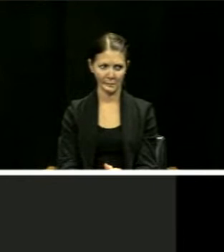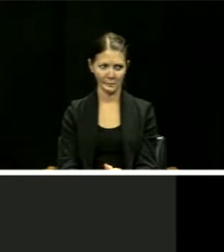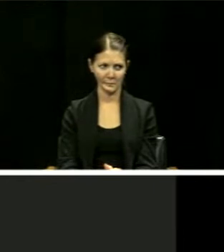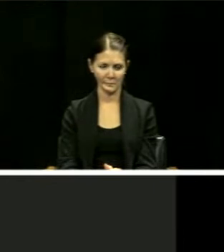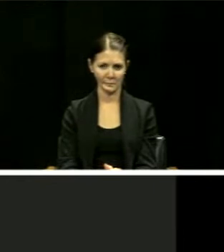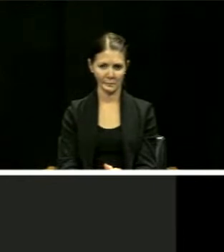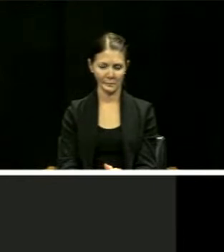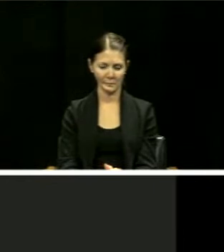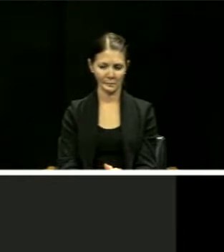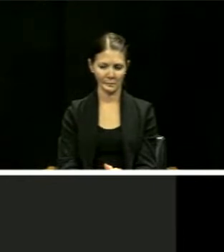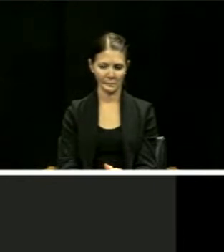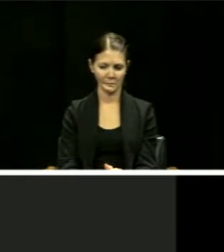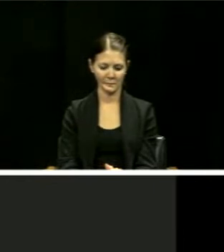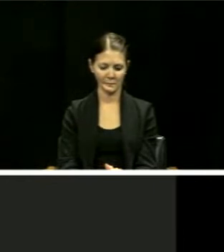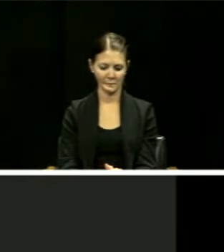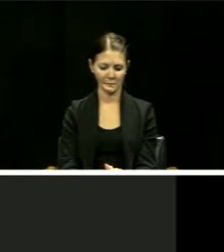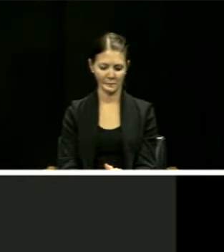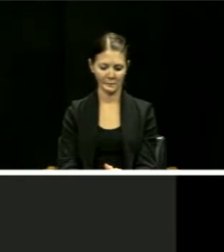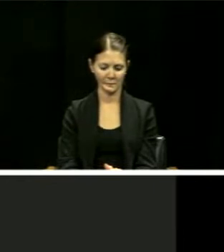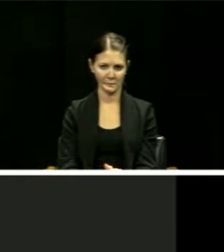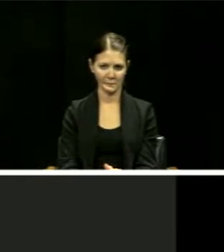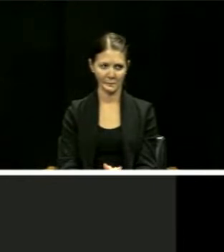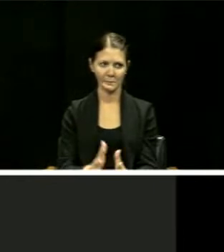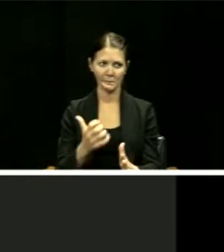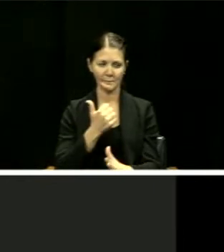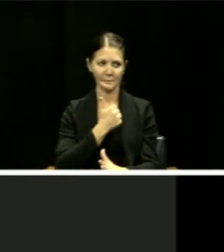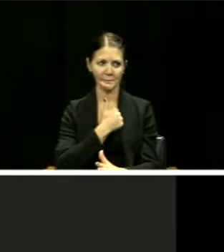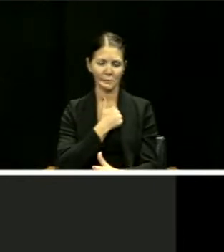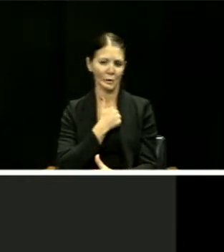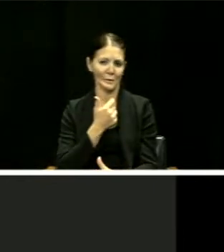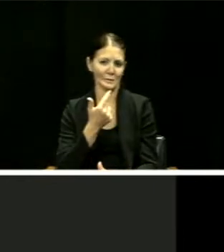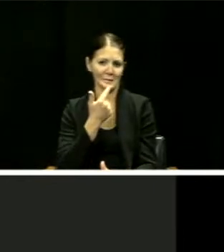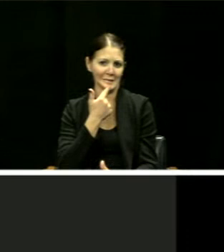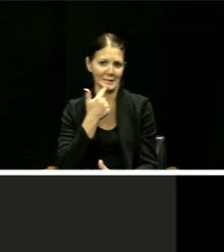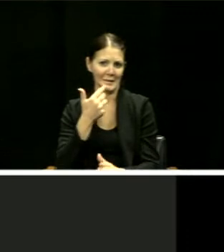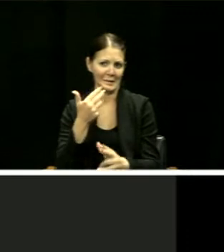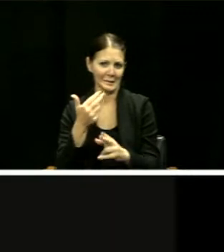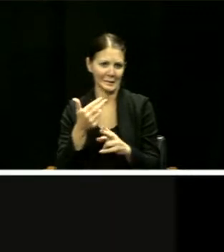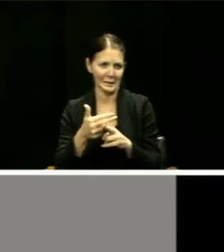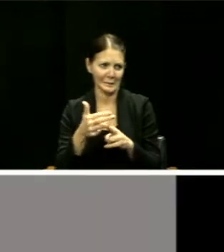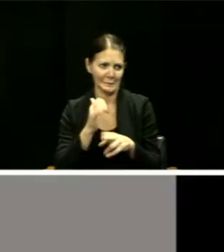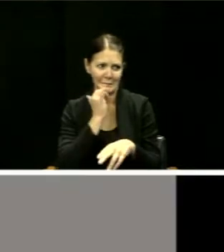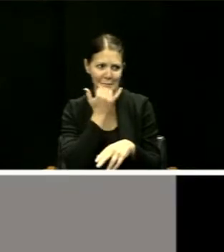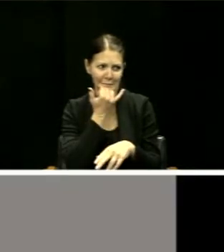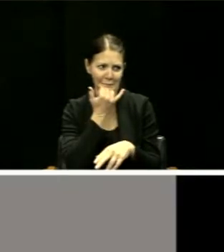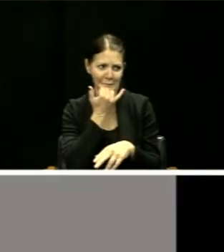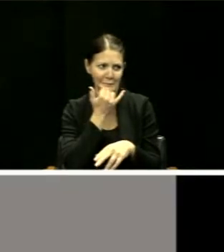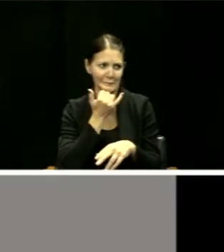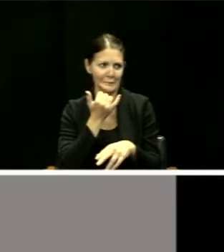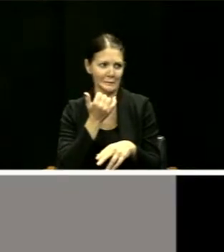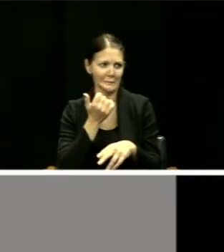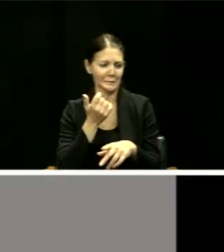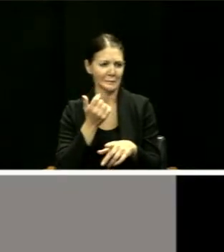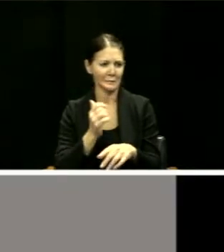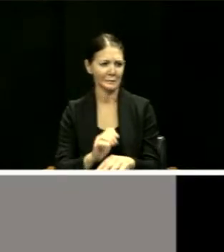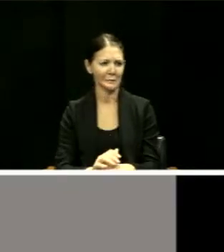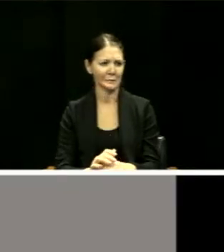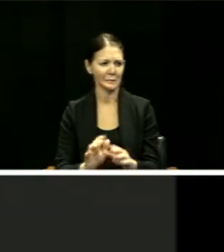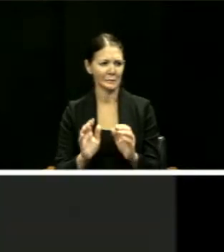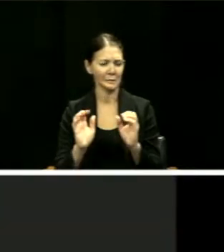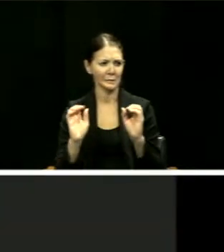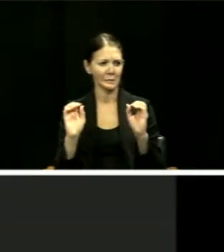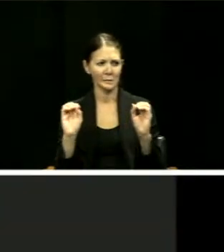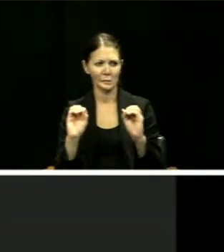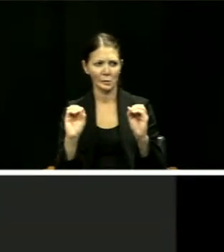Tunas? I do apologize if I'm saying these names. That's okay. No questions at the moment. Look forward to